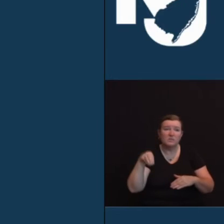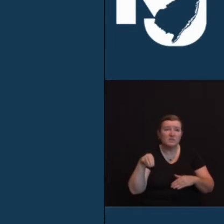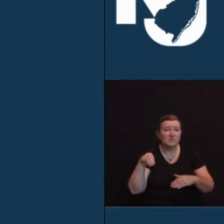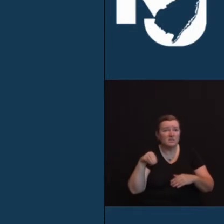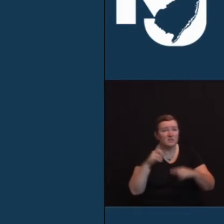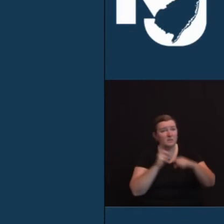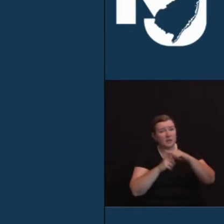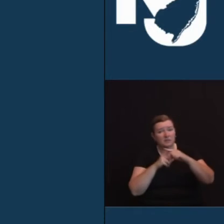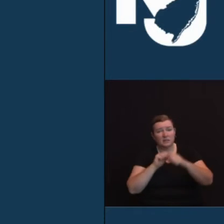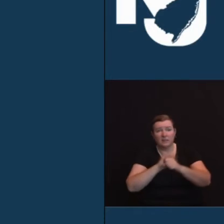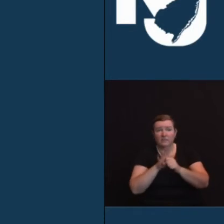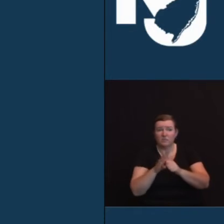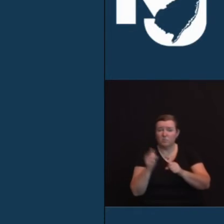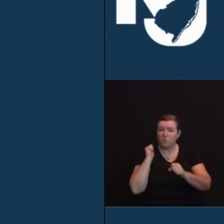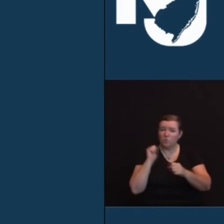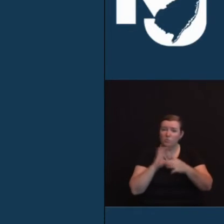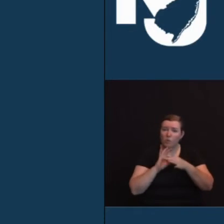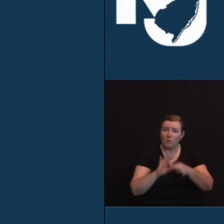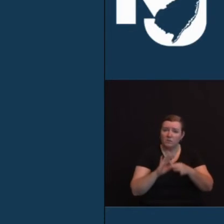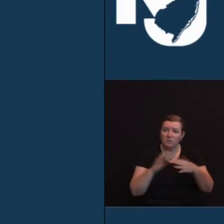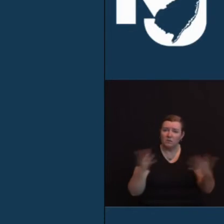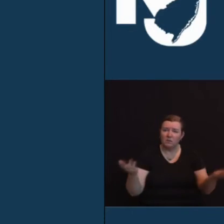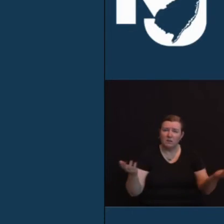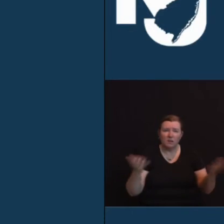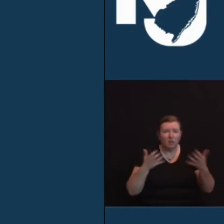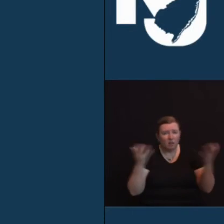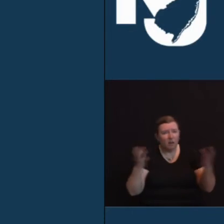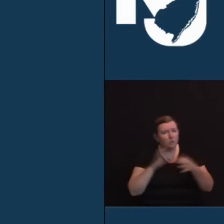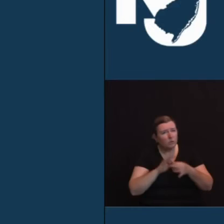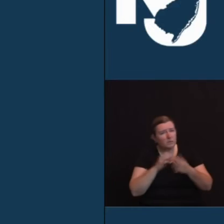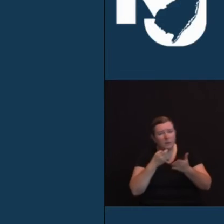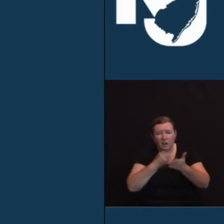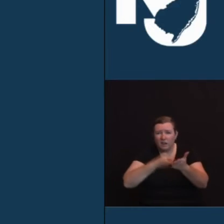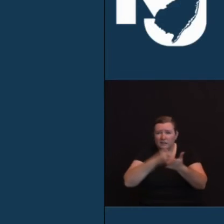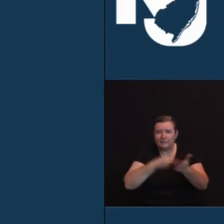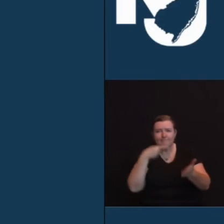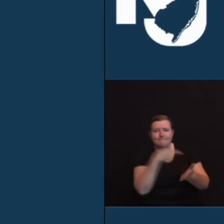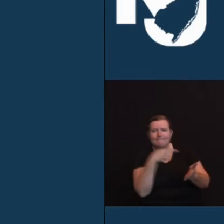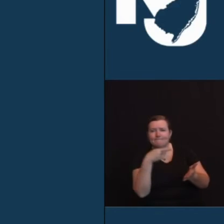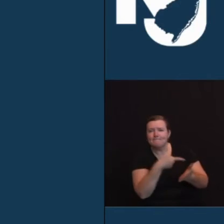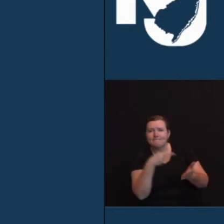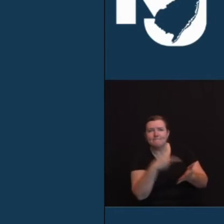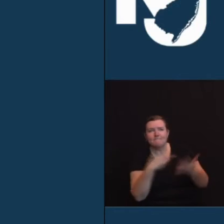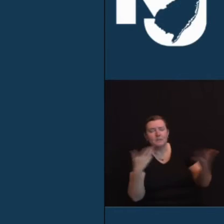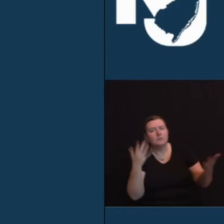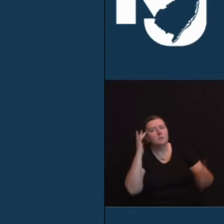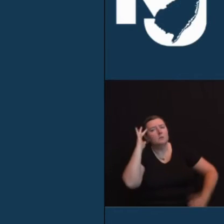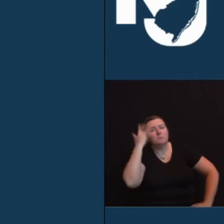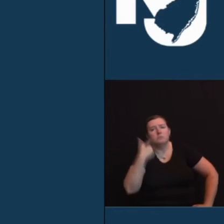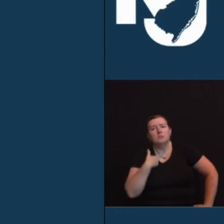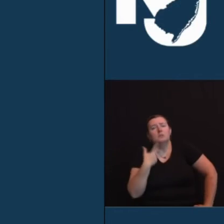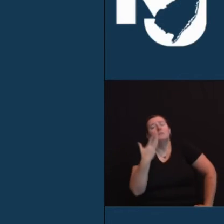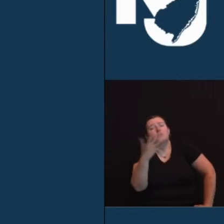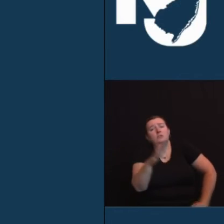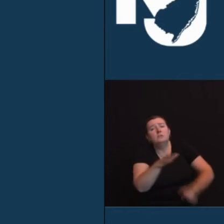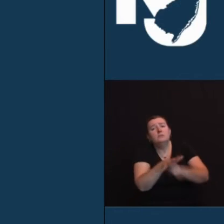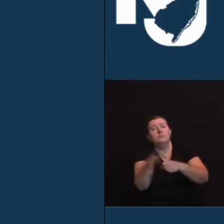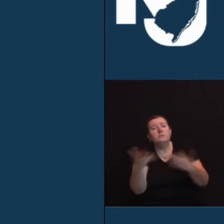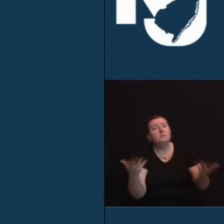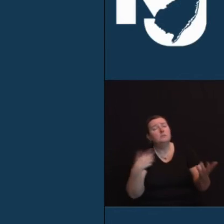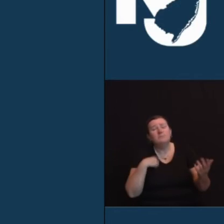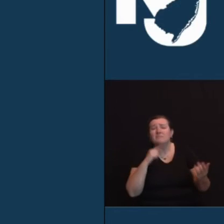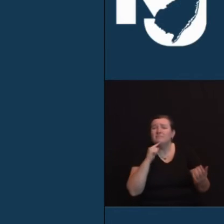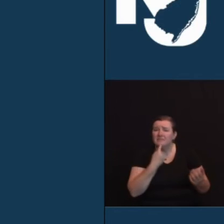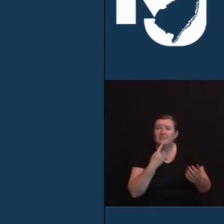lot of that is with hockey. And we're sick and tired of hearing this, folks. And we reserve the right to take more drastic action. And if we don't get better